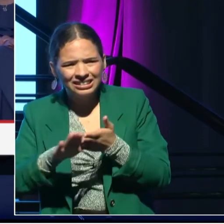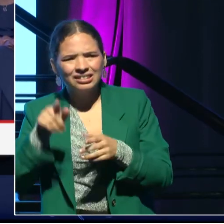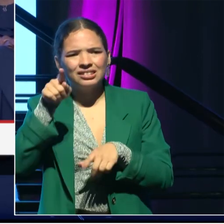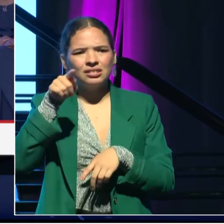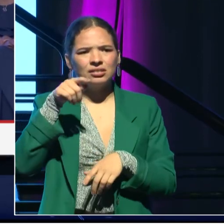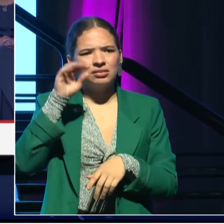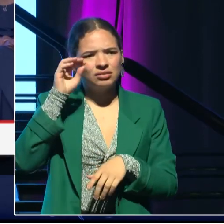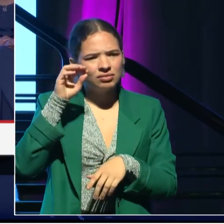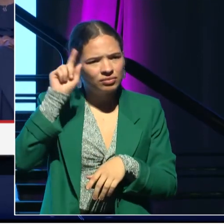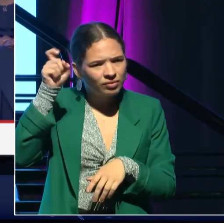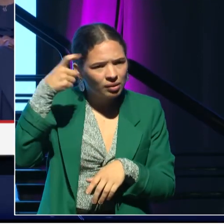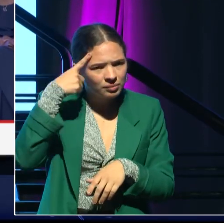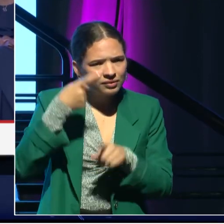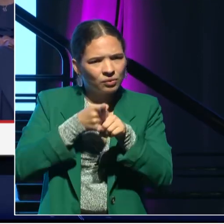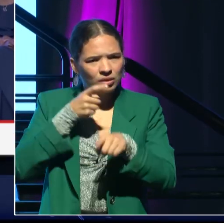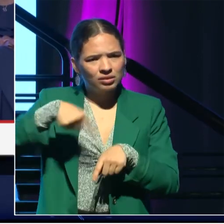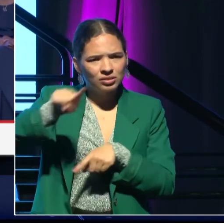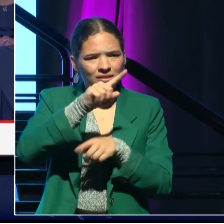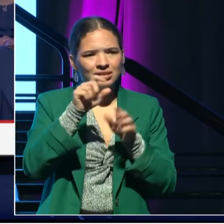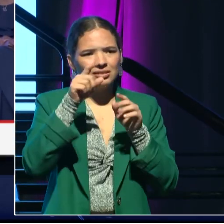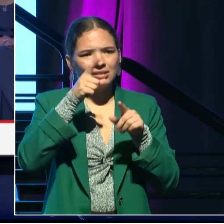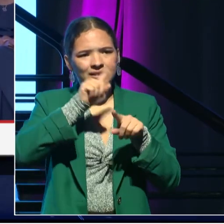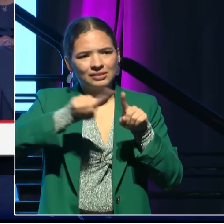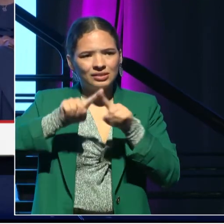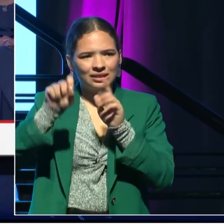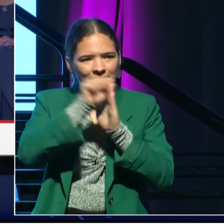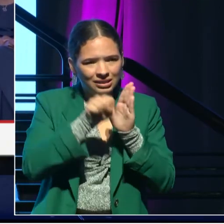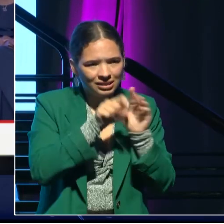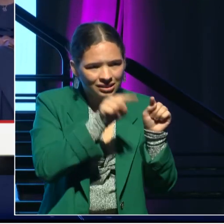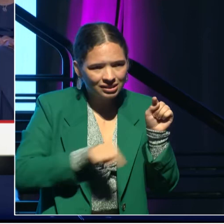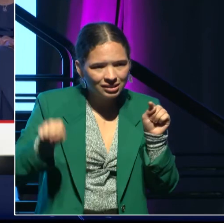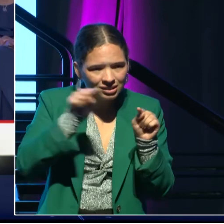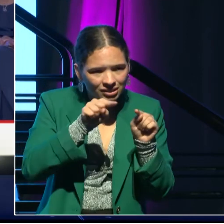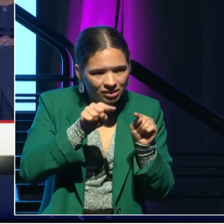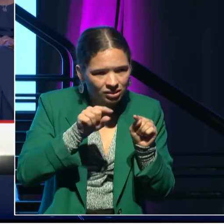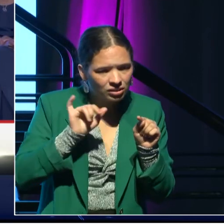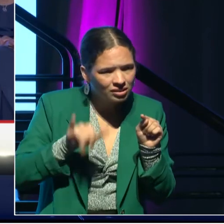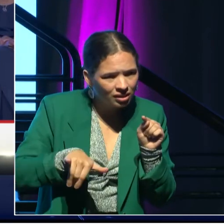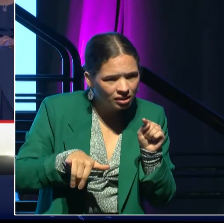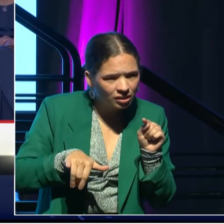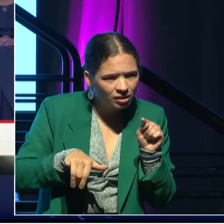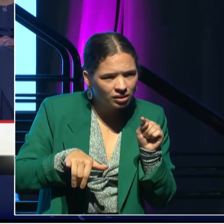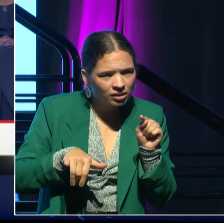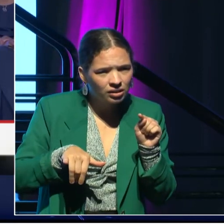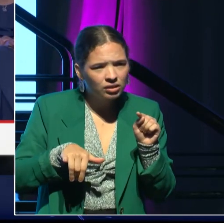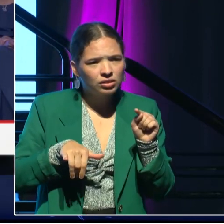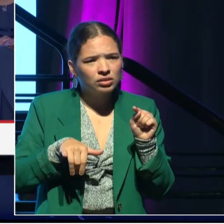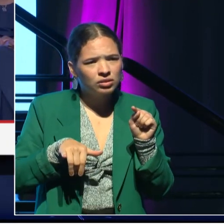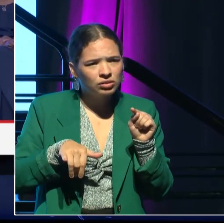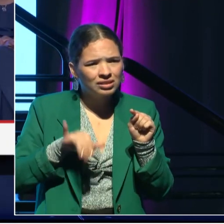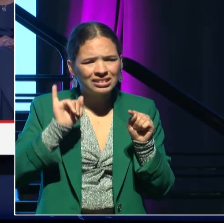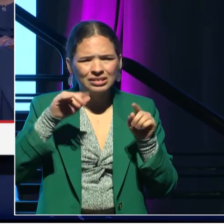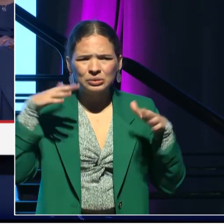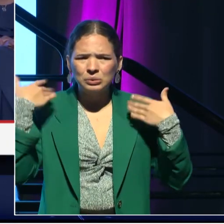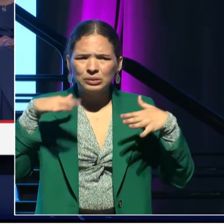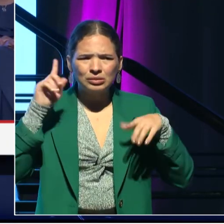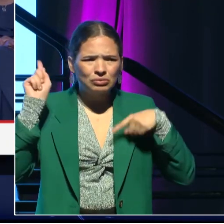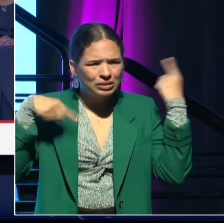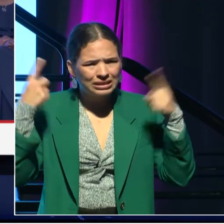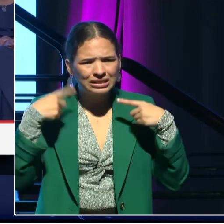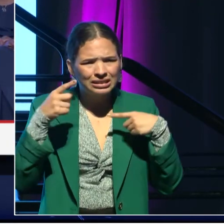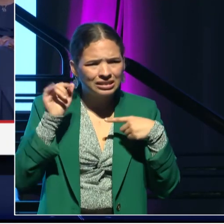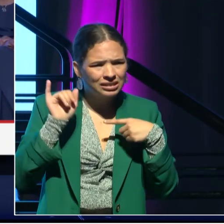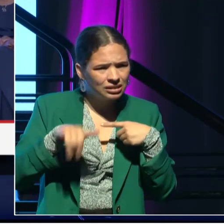but guess what? Yesterday in the news, y'all can look it up in the Houston Chronicle, we got crazy mayors like Greg Abbott trying to suppress the information